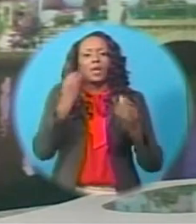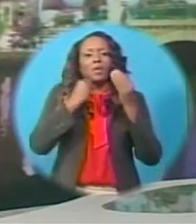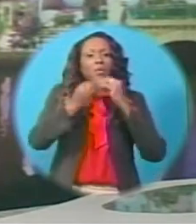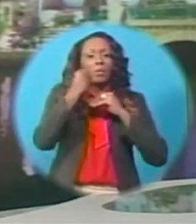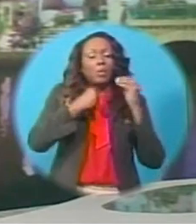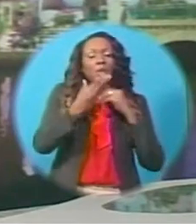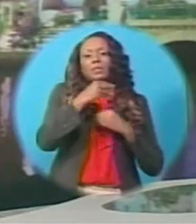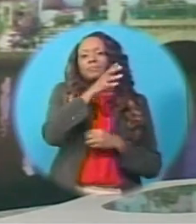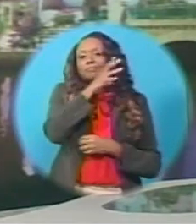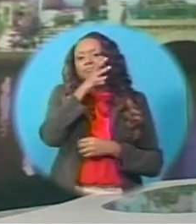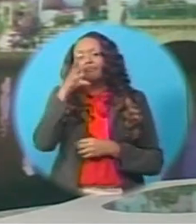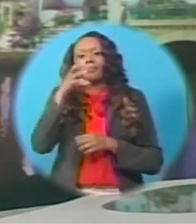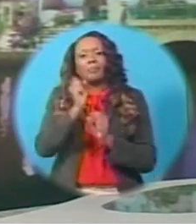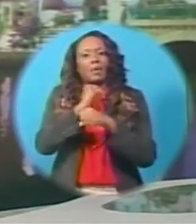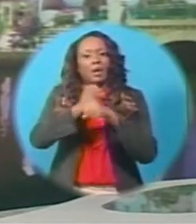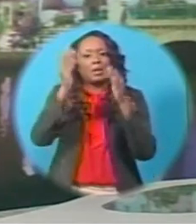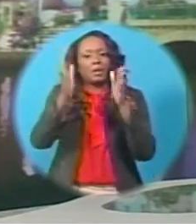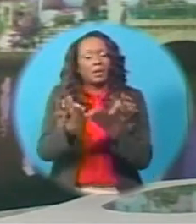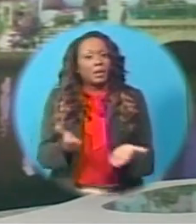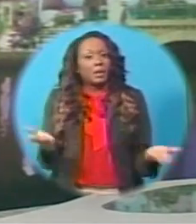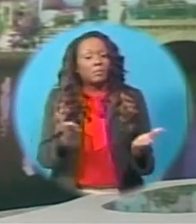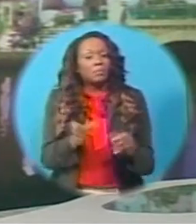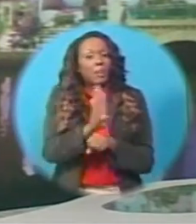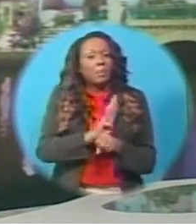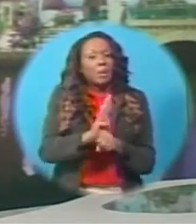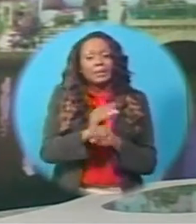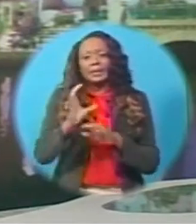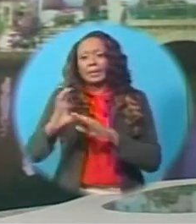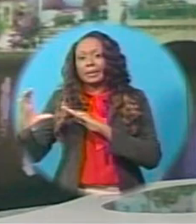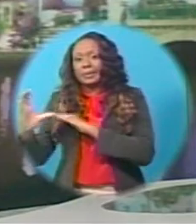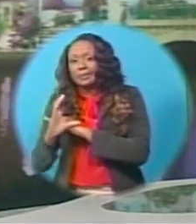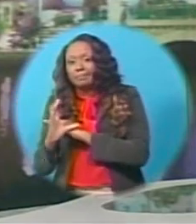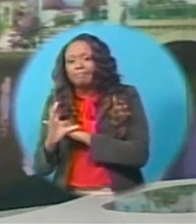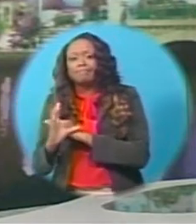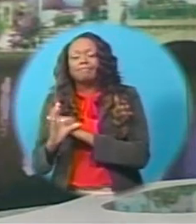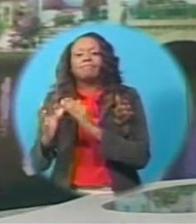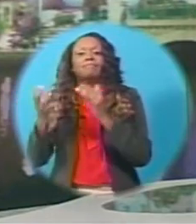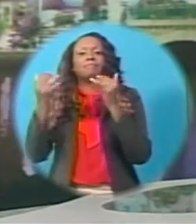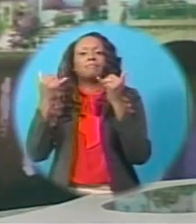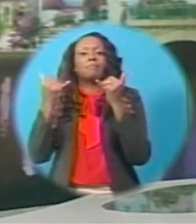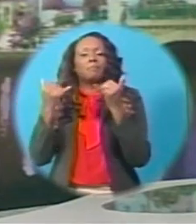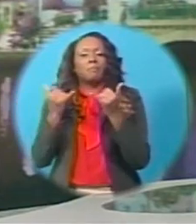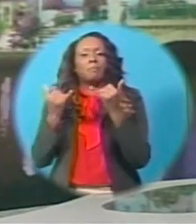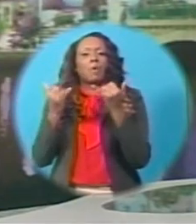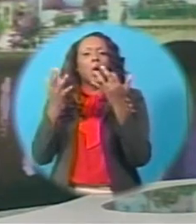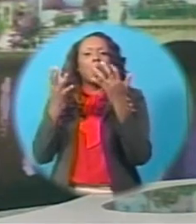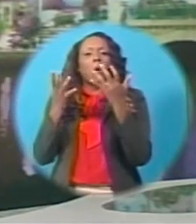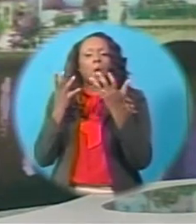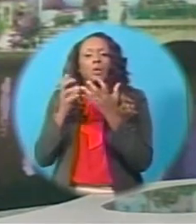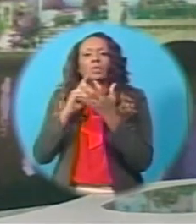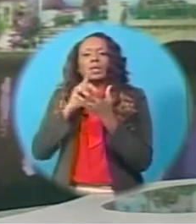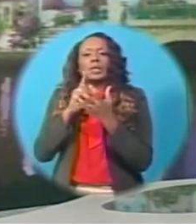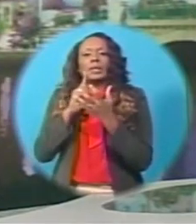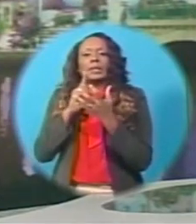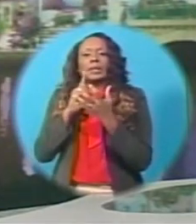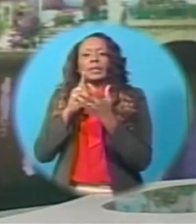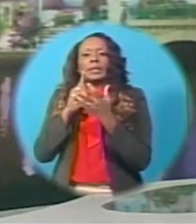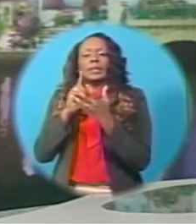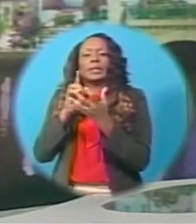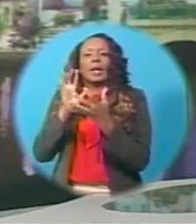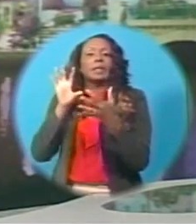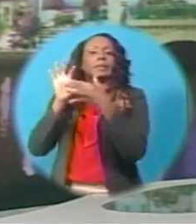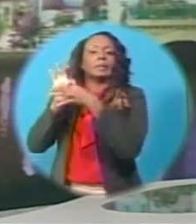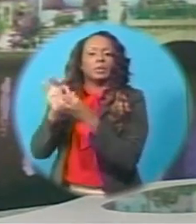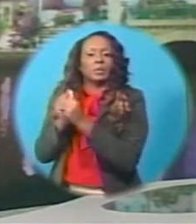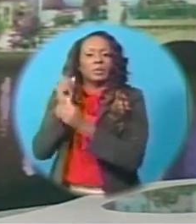Food and agricultural producers in Barbados and the region are now closer to entering international markets. This as a result